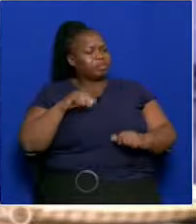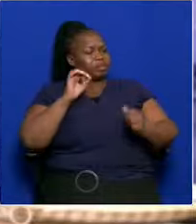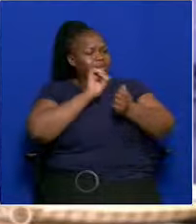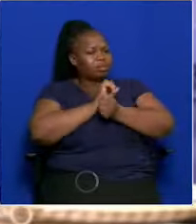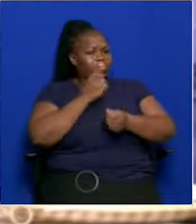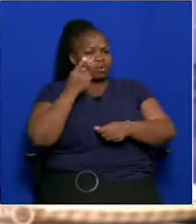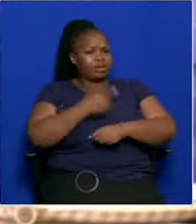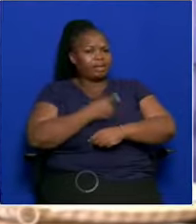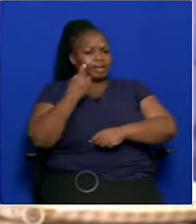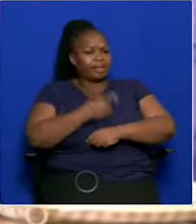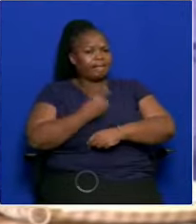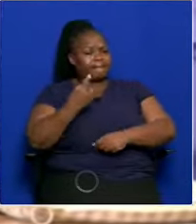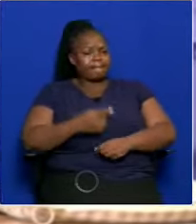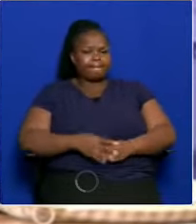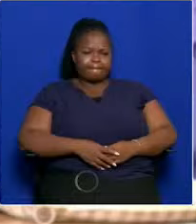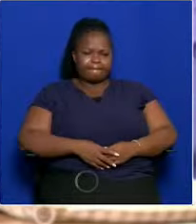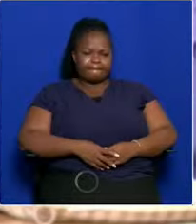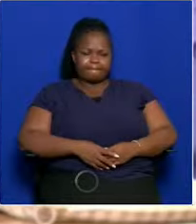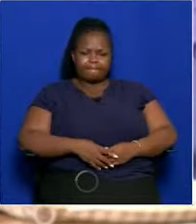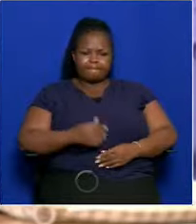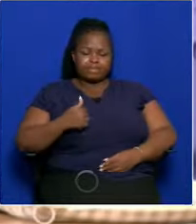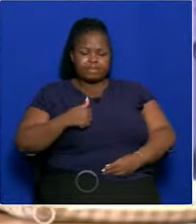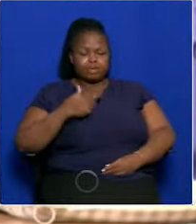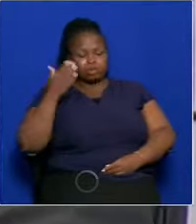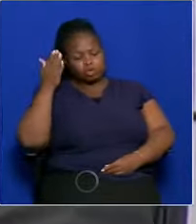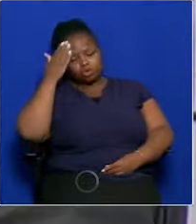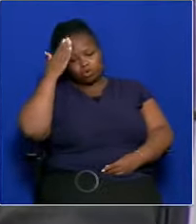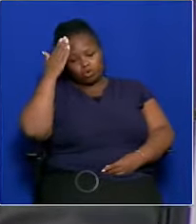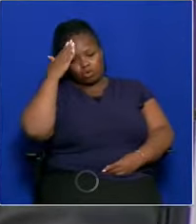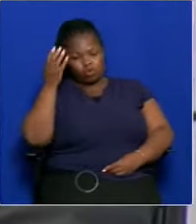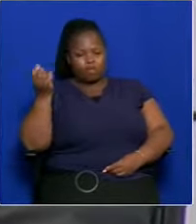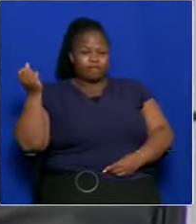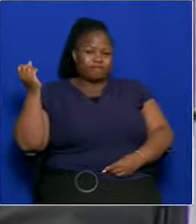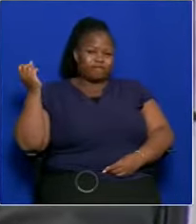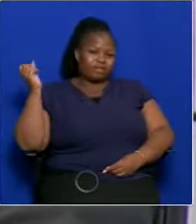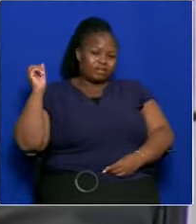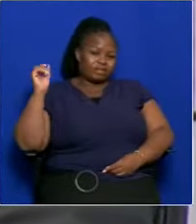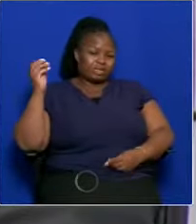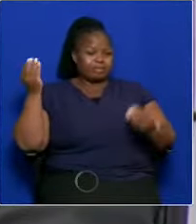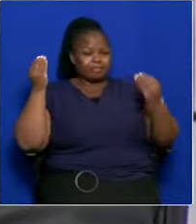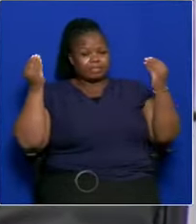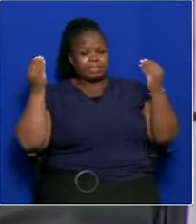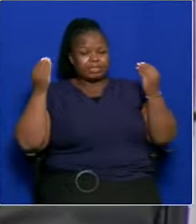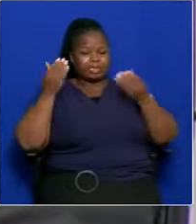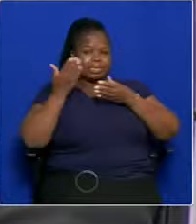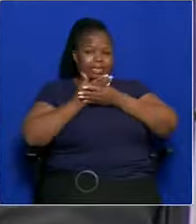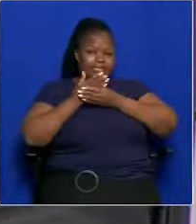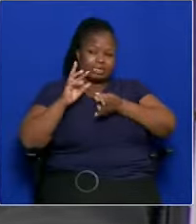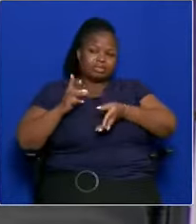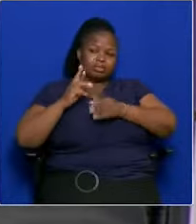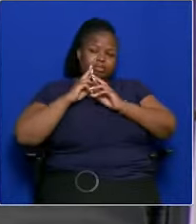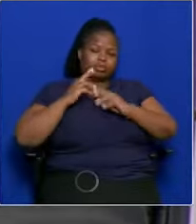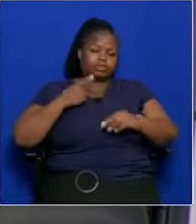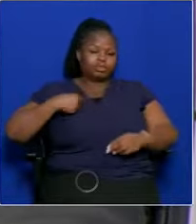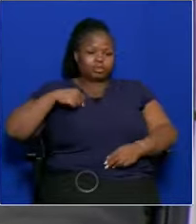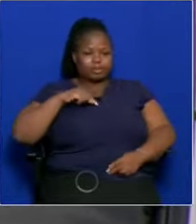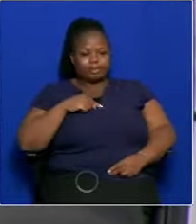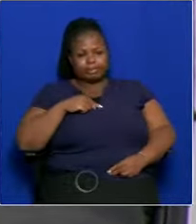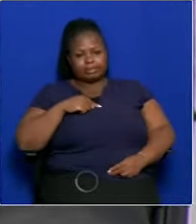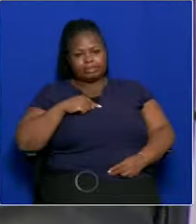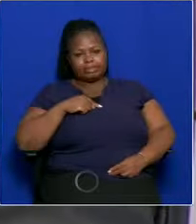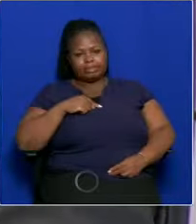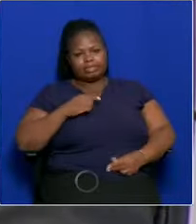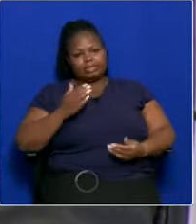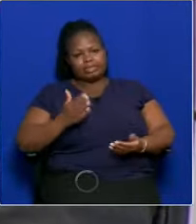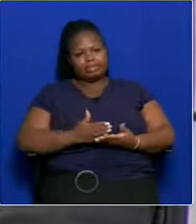And I will know only of prominent cases which are reported to us, and those which ones